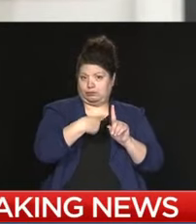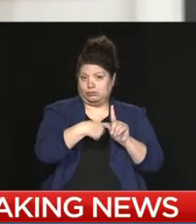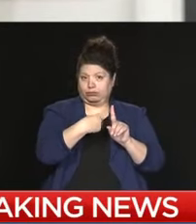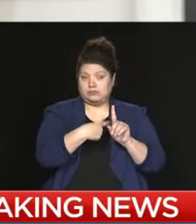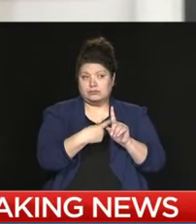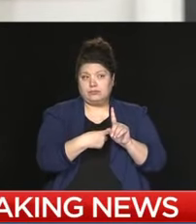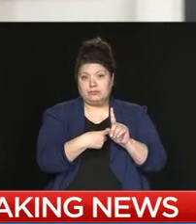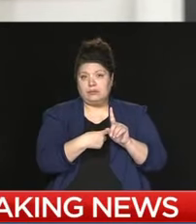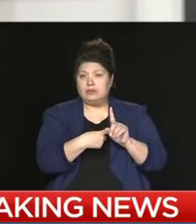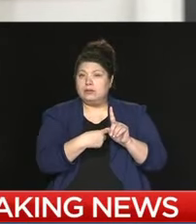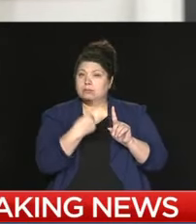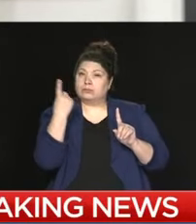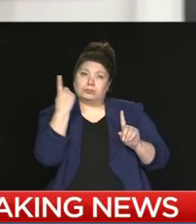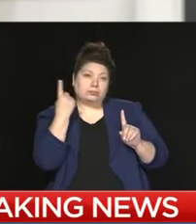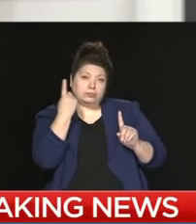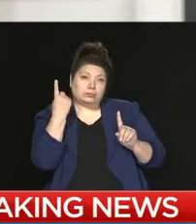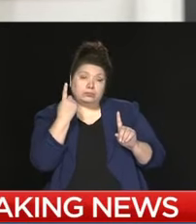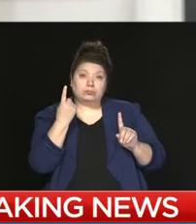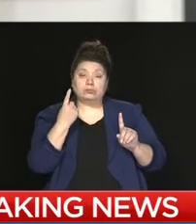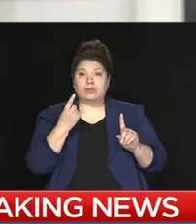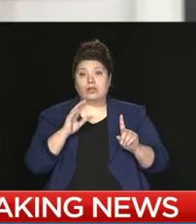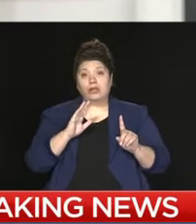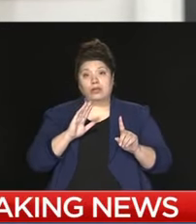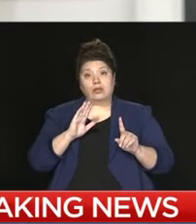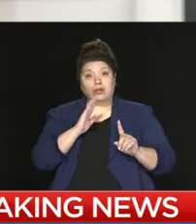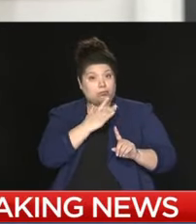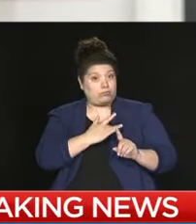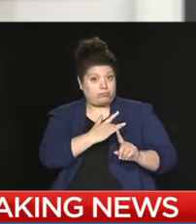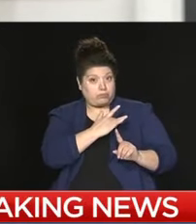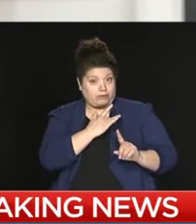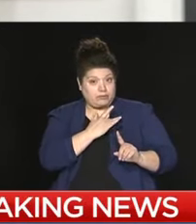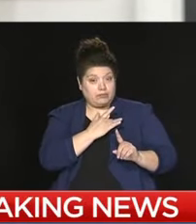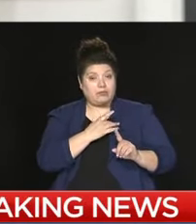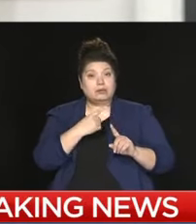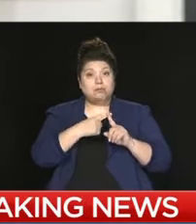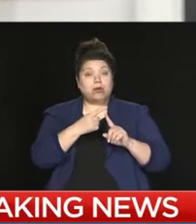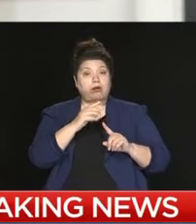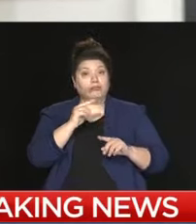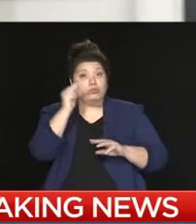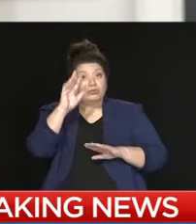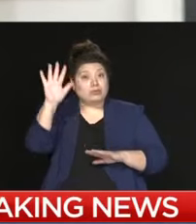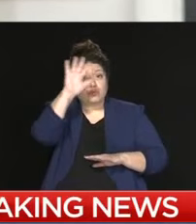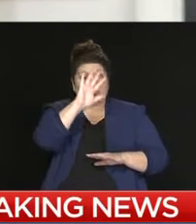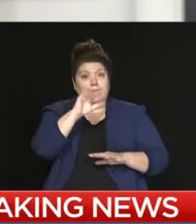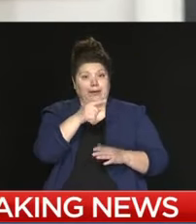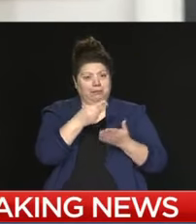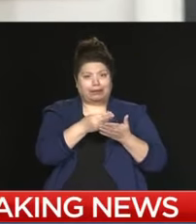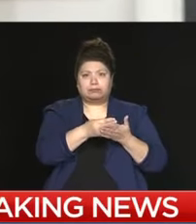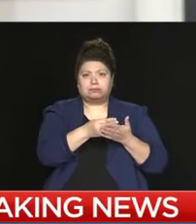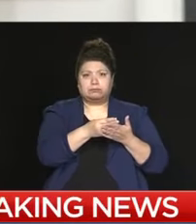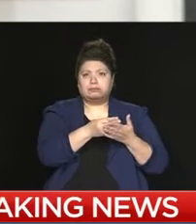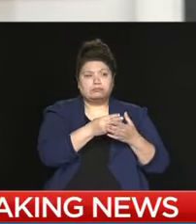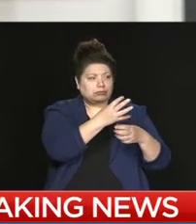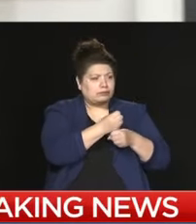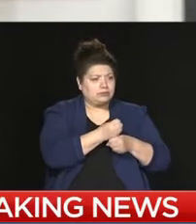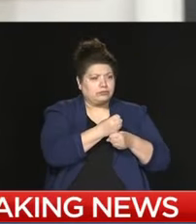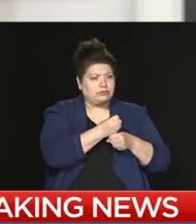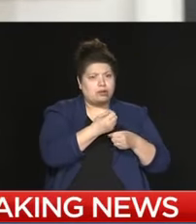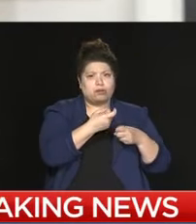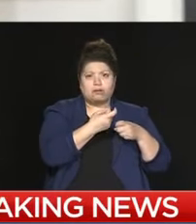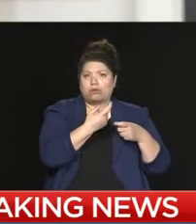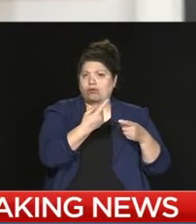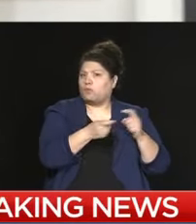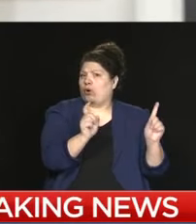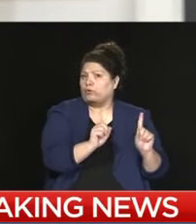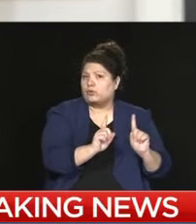What will be the responsibility borne by provinces and territories with regards to these payments? Where is the money going to come from? In what share?